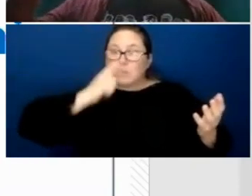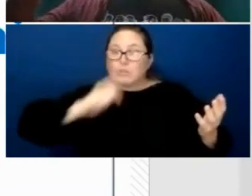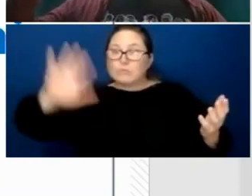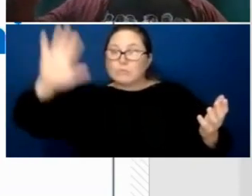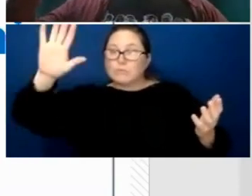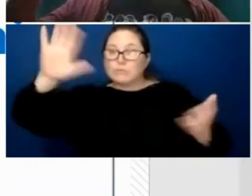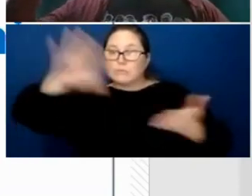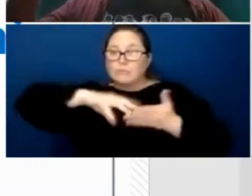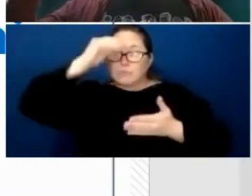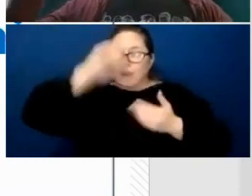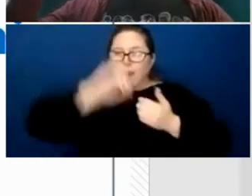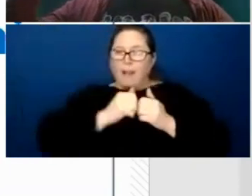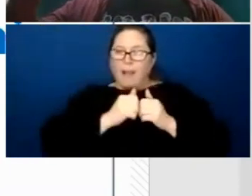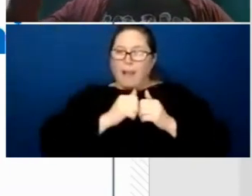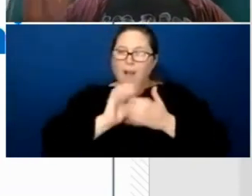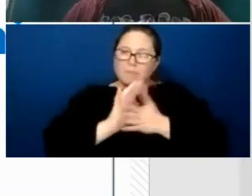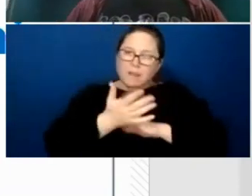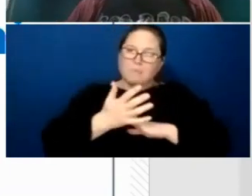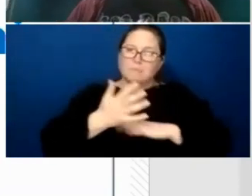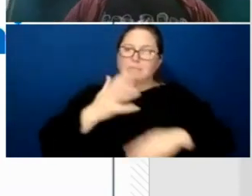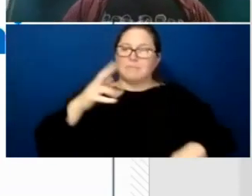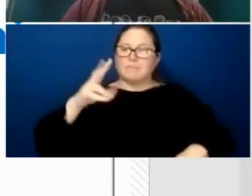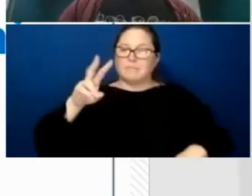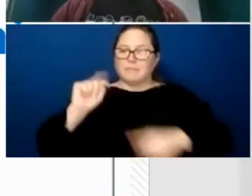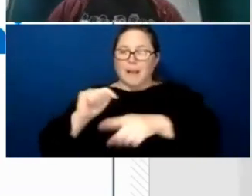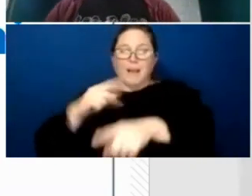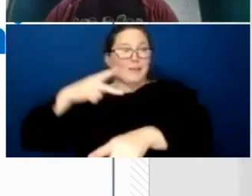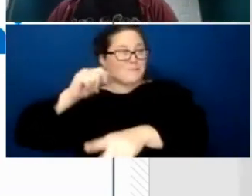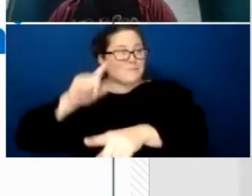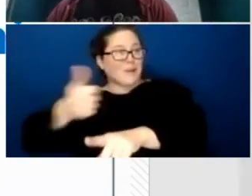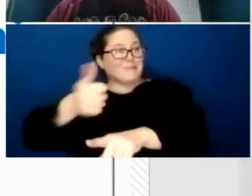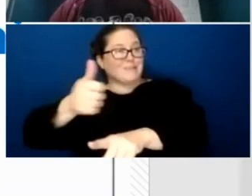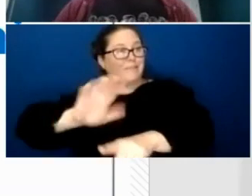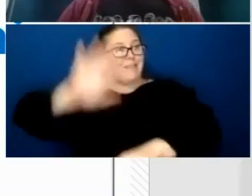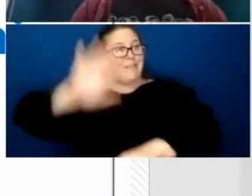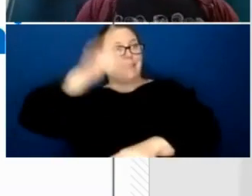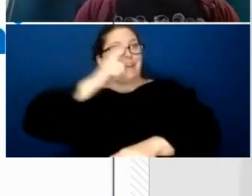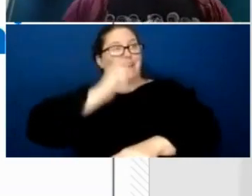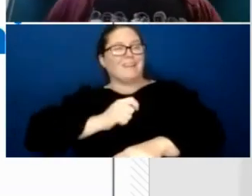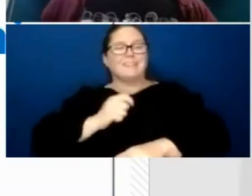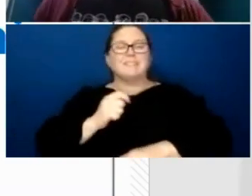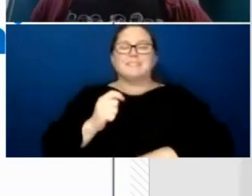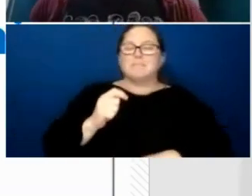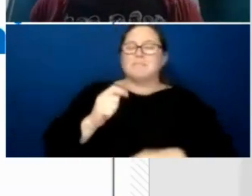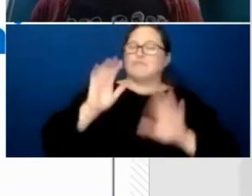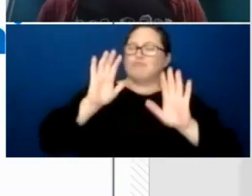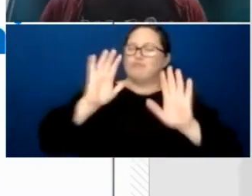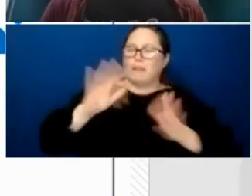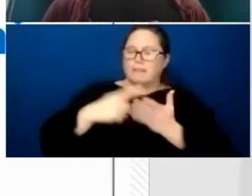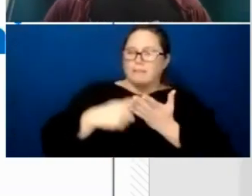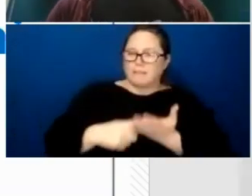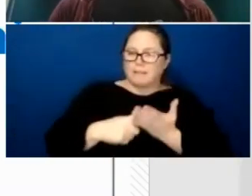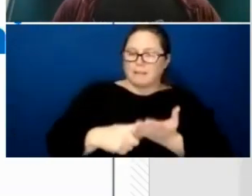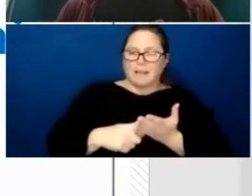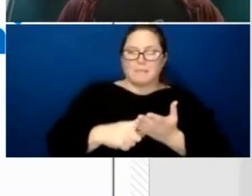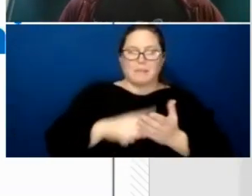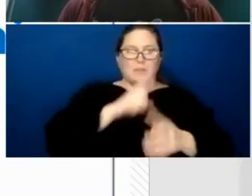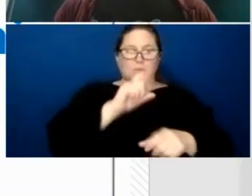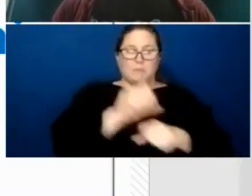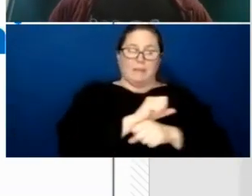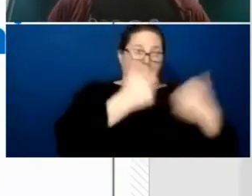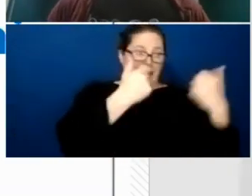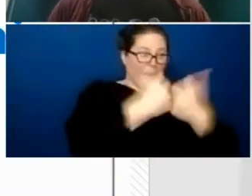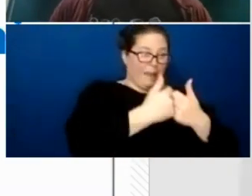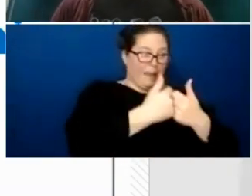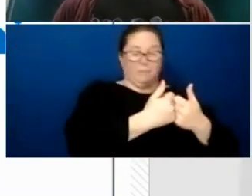vet? Maybe Paul will come back. Yeah, that sounds like fun. So that'll be a great conversation, totally switching gears